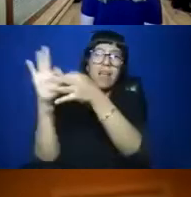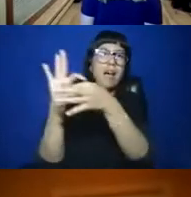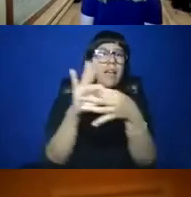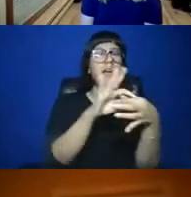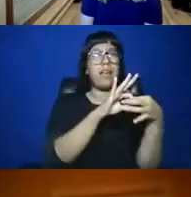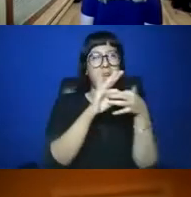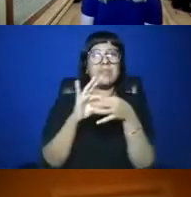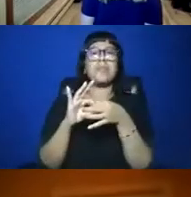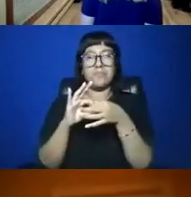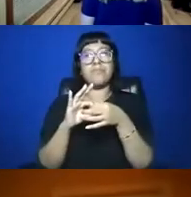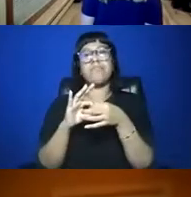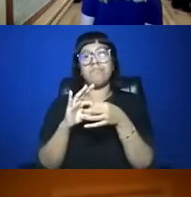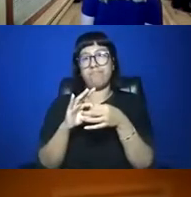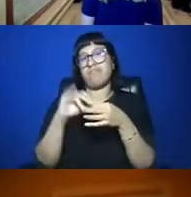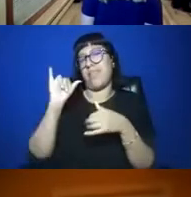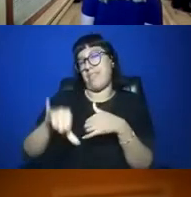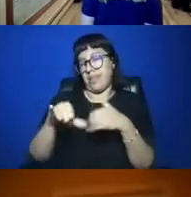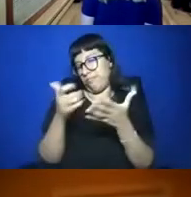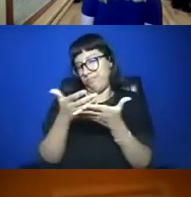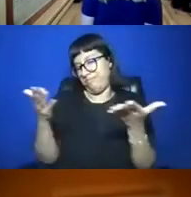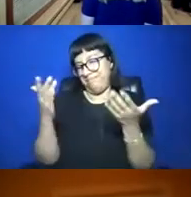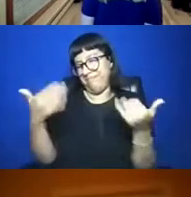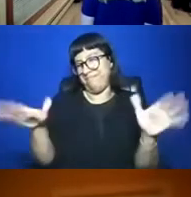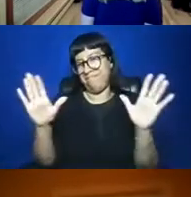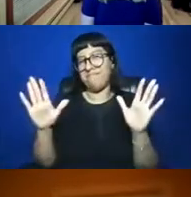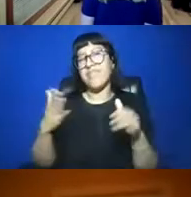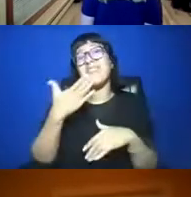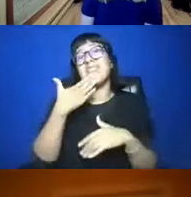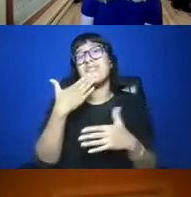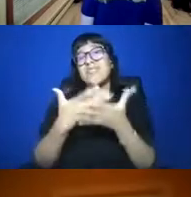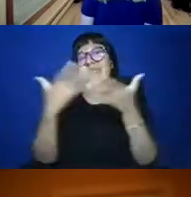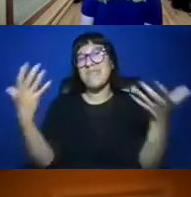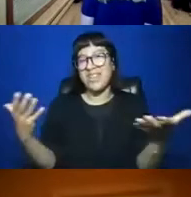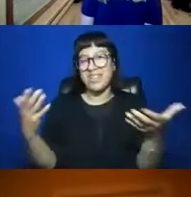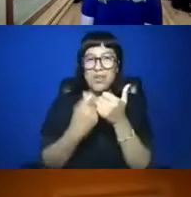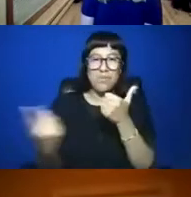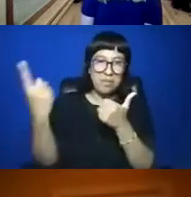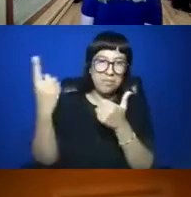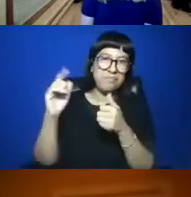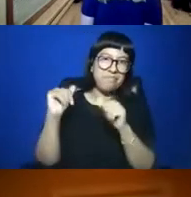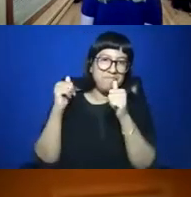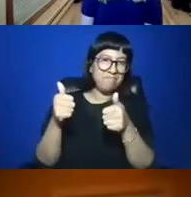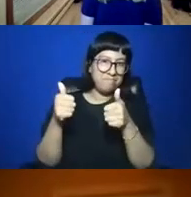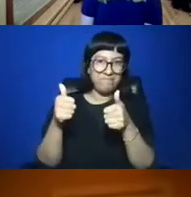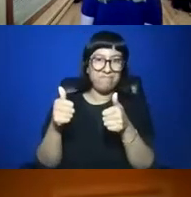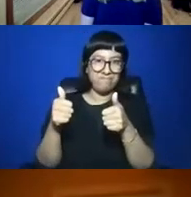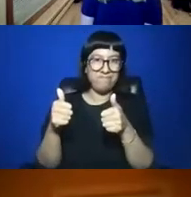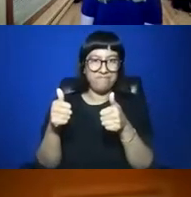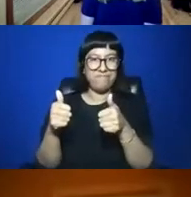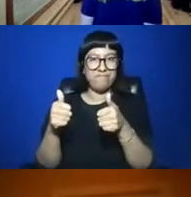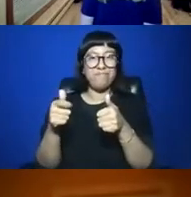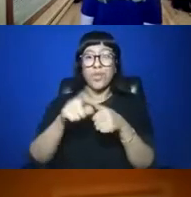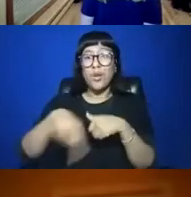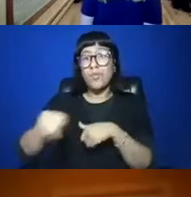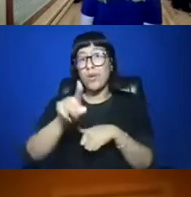So yeah, that's the things. So thank you so much, everyone. I hope you are doing